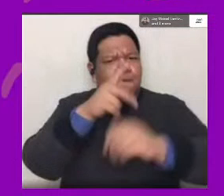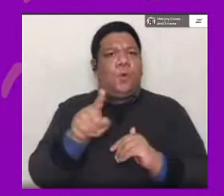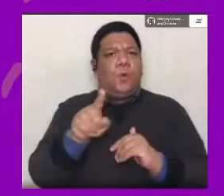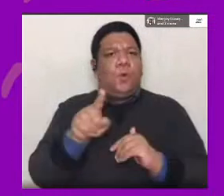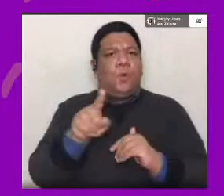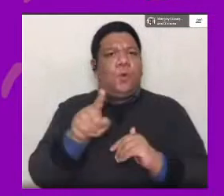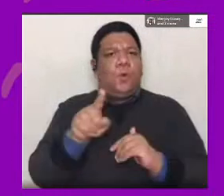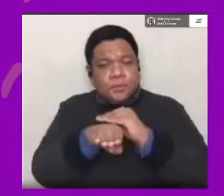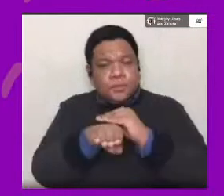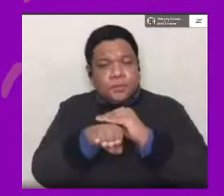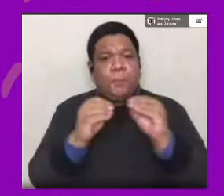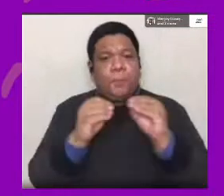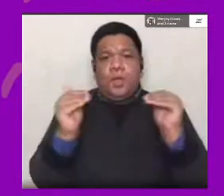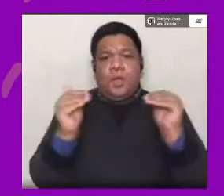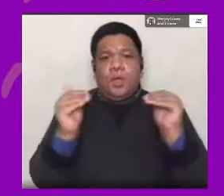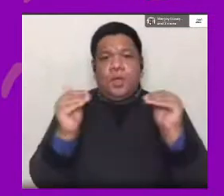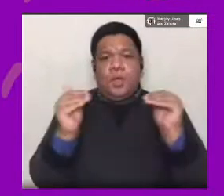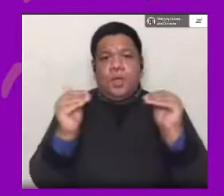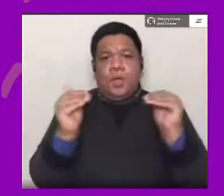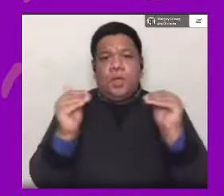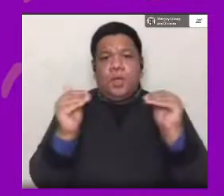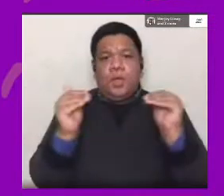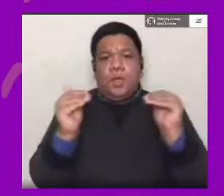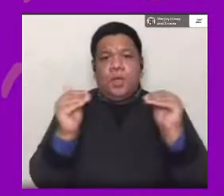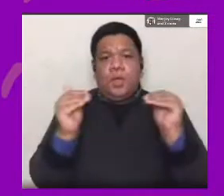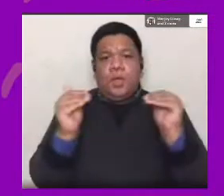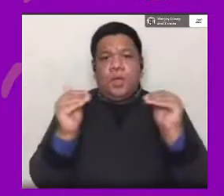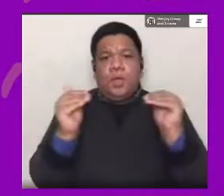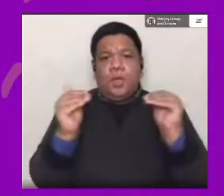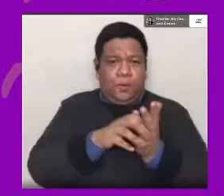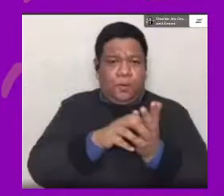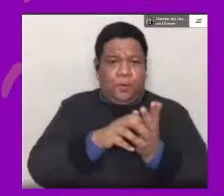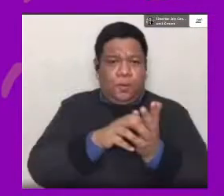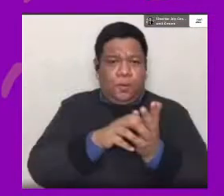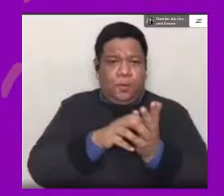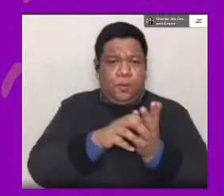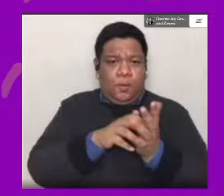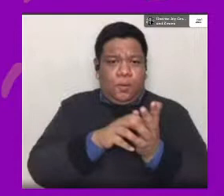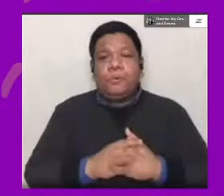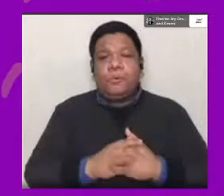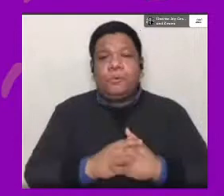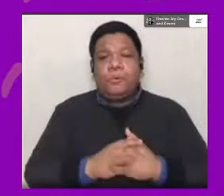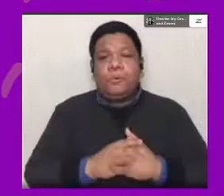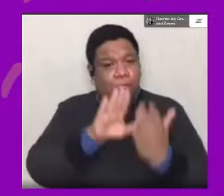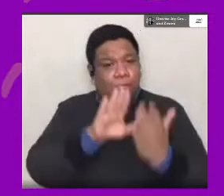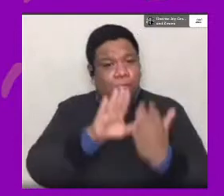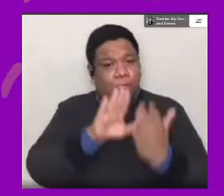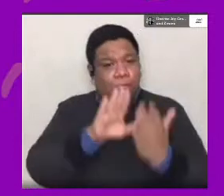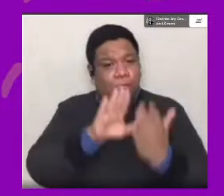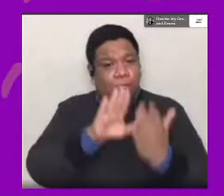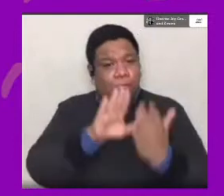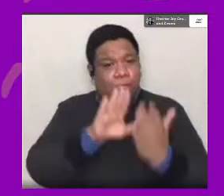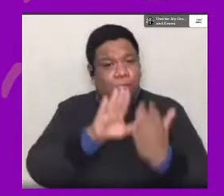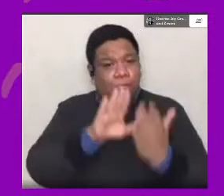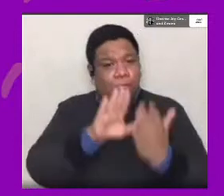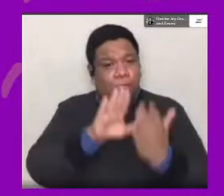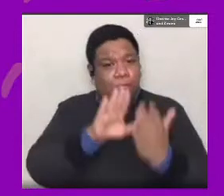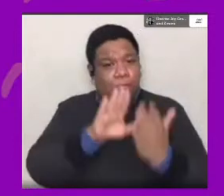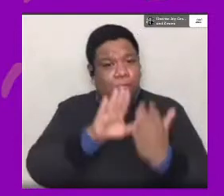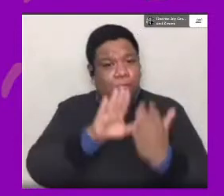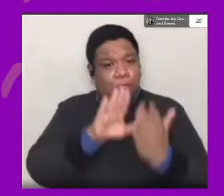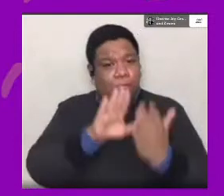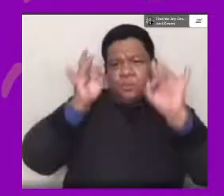and equitable to marginalized sectors. He'll also directly address and identify Southeast Asia risk